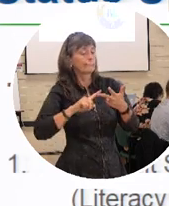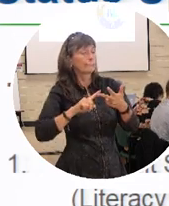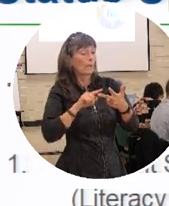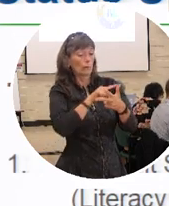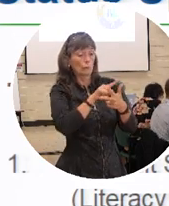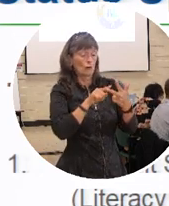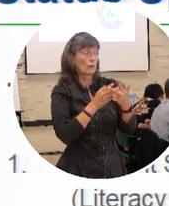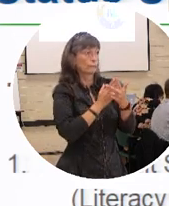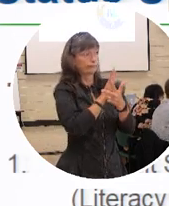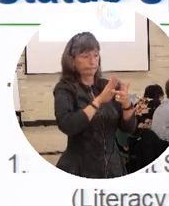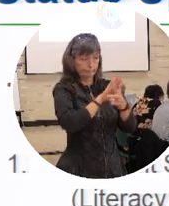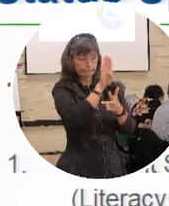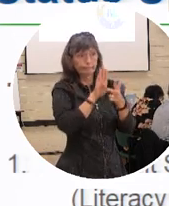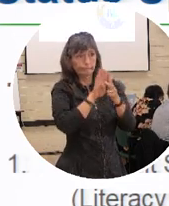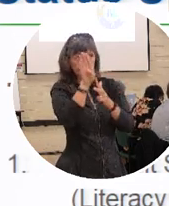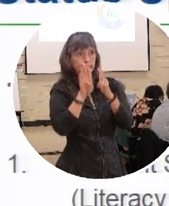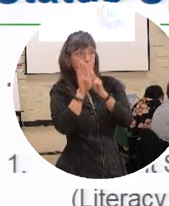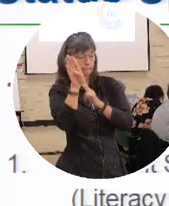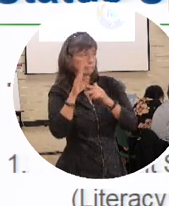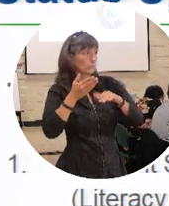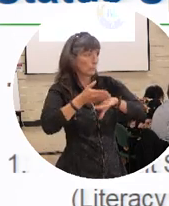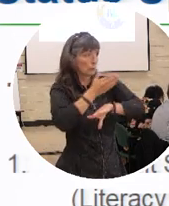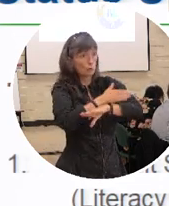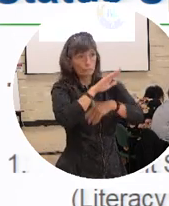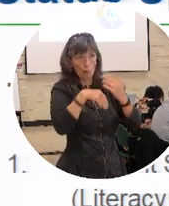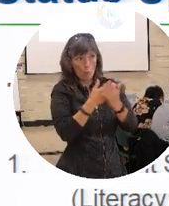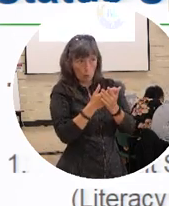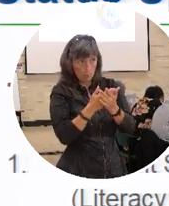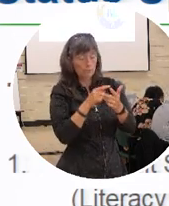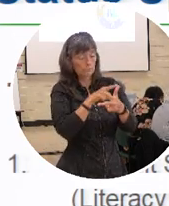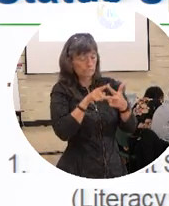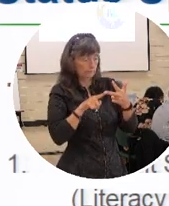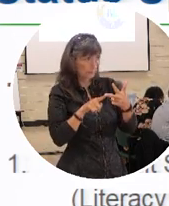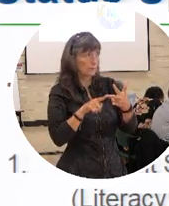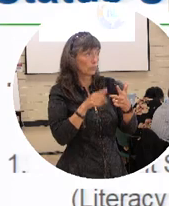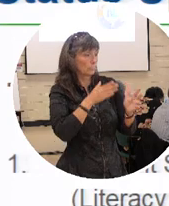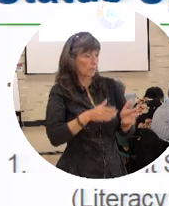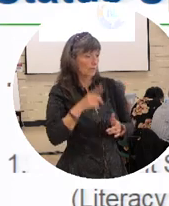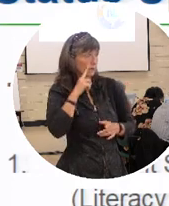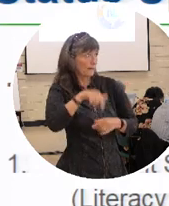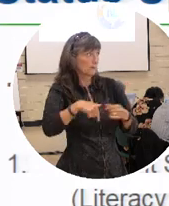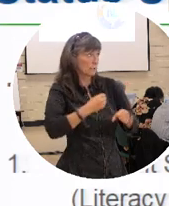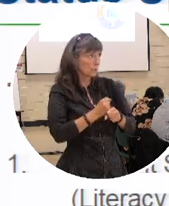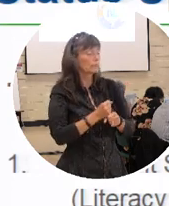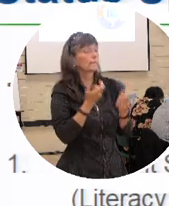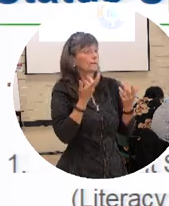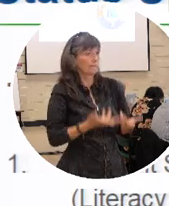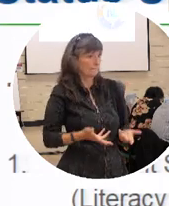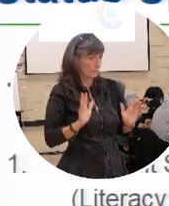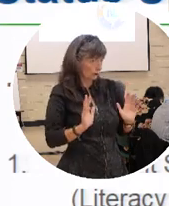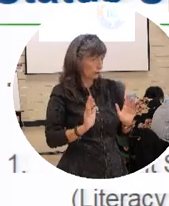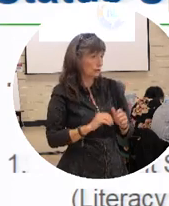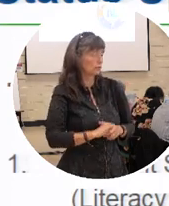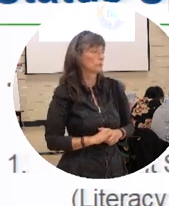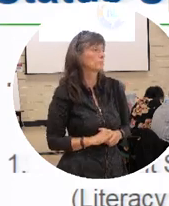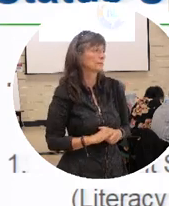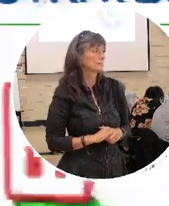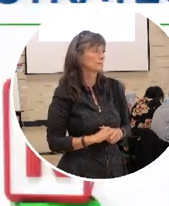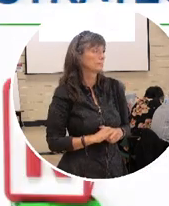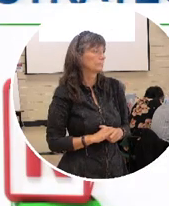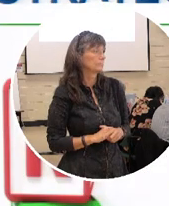all areas and achieved all of the outcomes that were in the strategic plan identified at the start of year